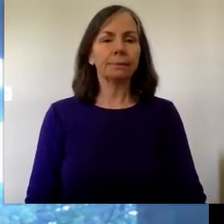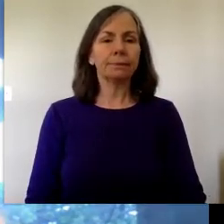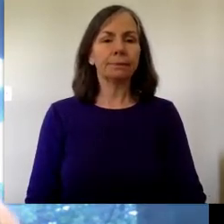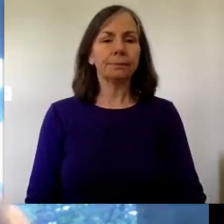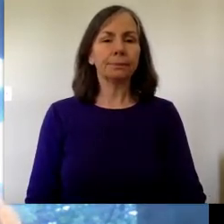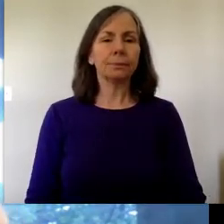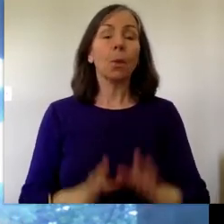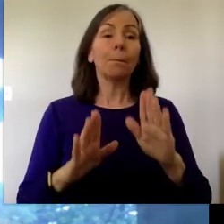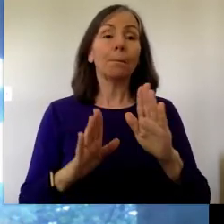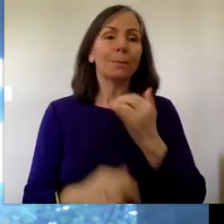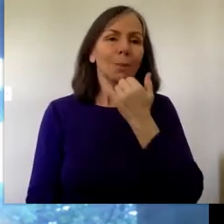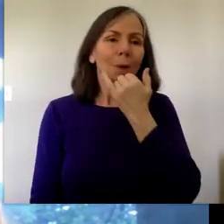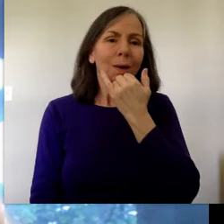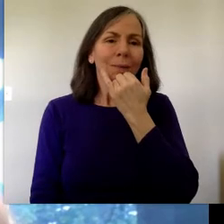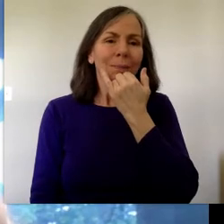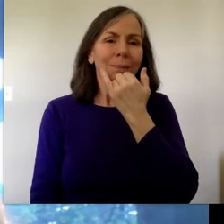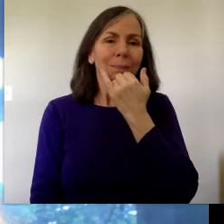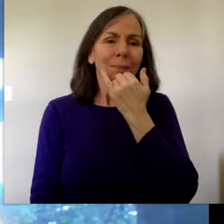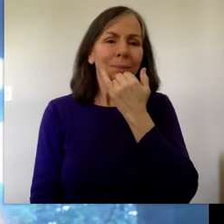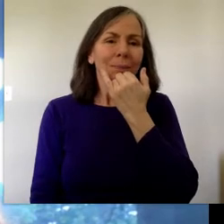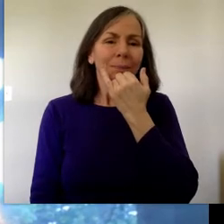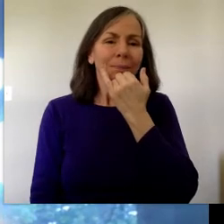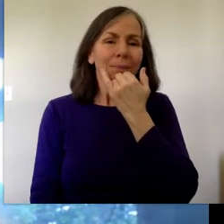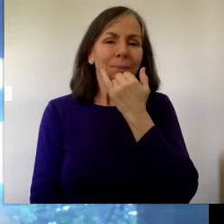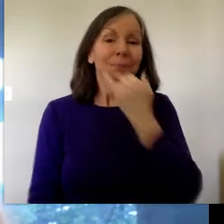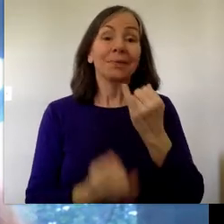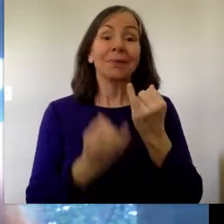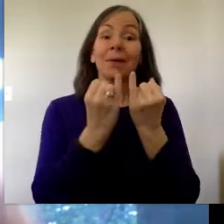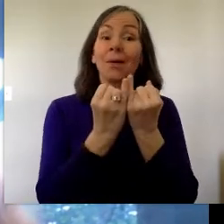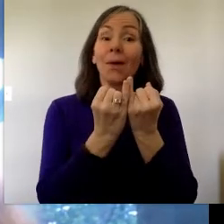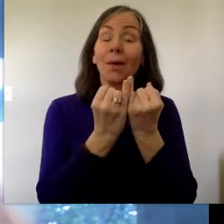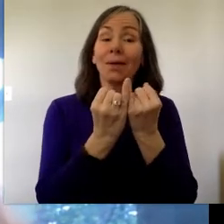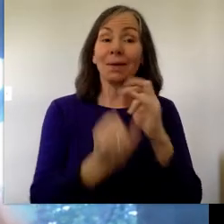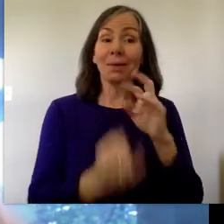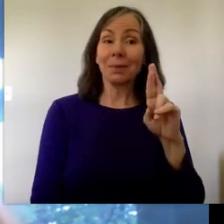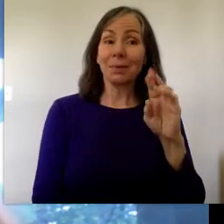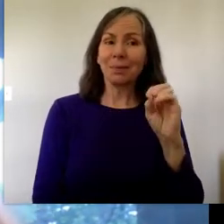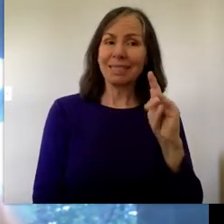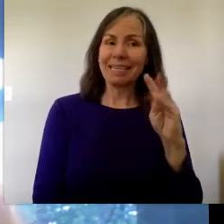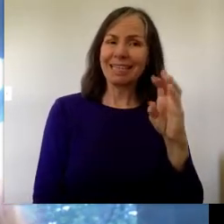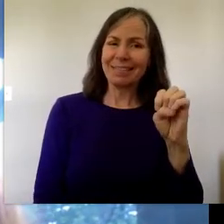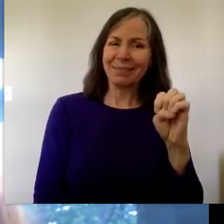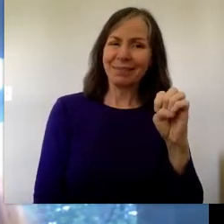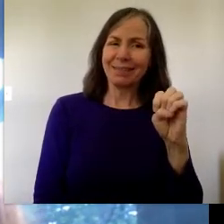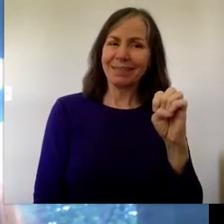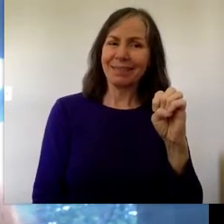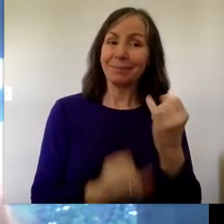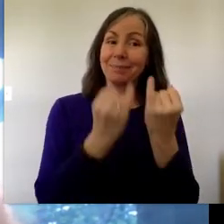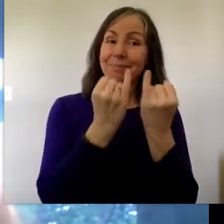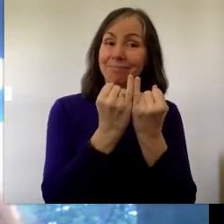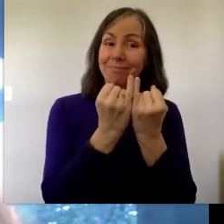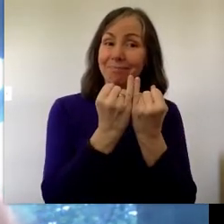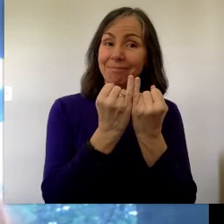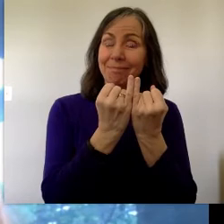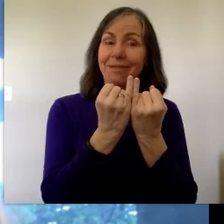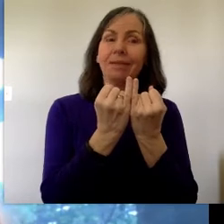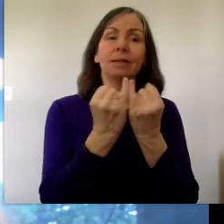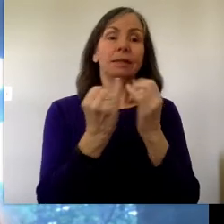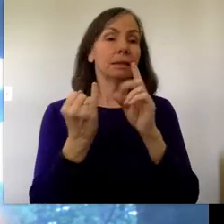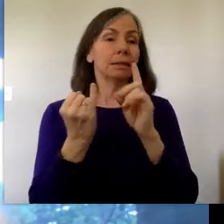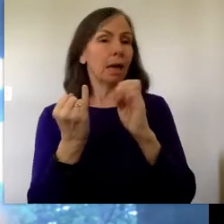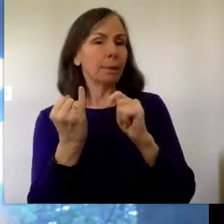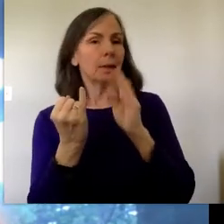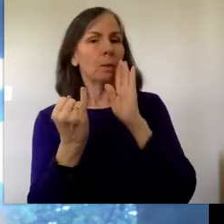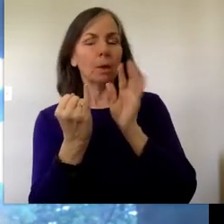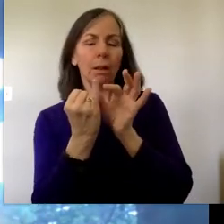Oh, I misspoke. I call them recessive because they don't bend. So most people's pinkies,